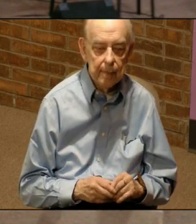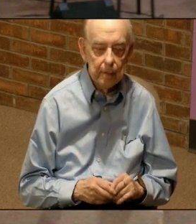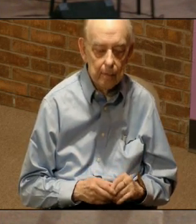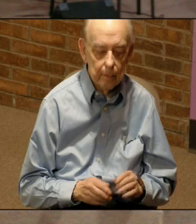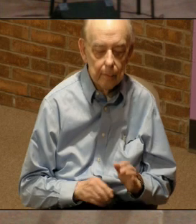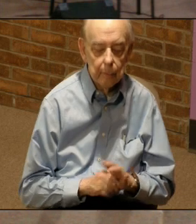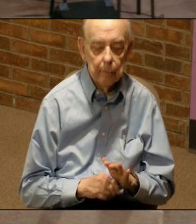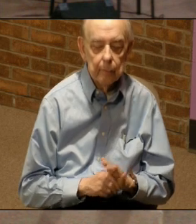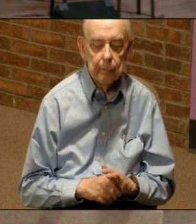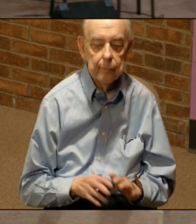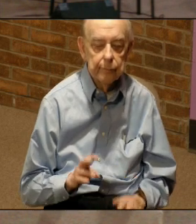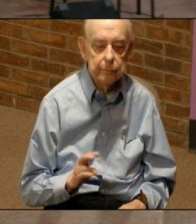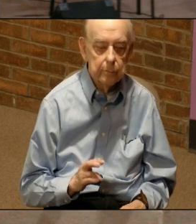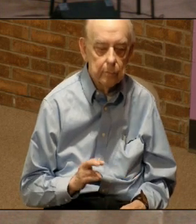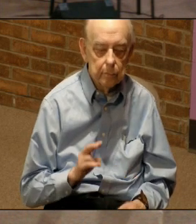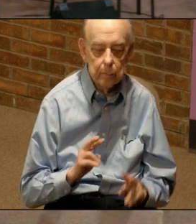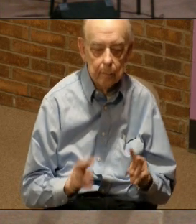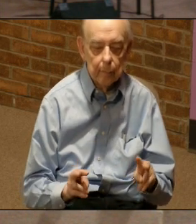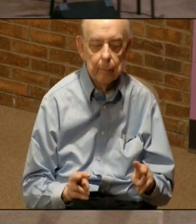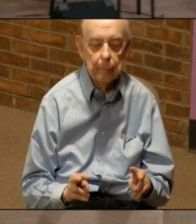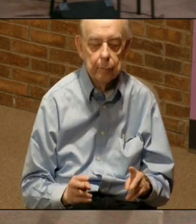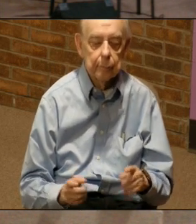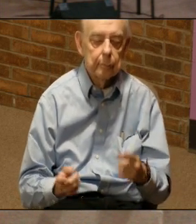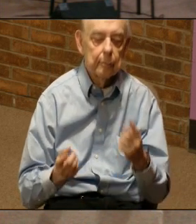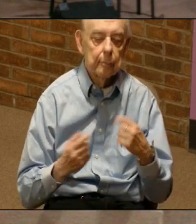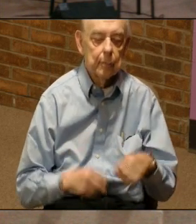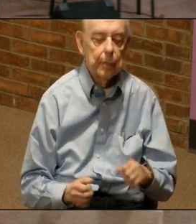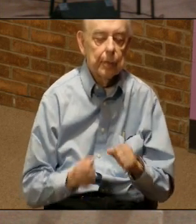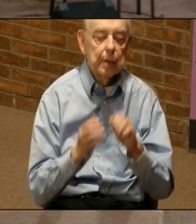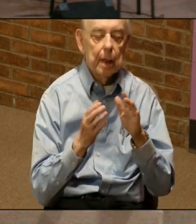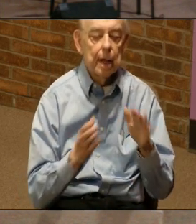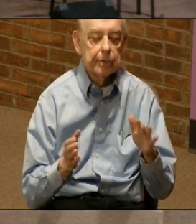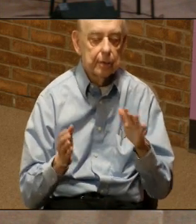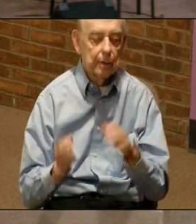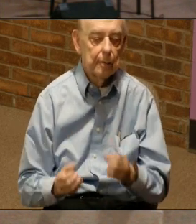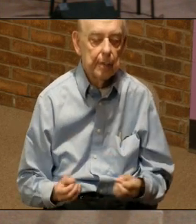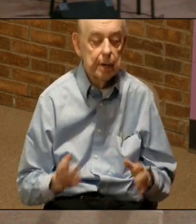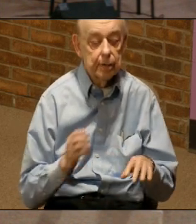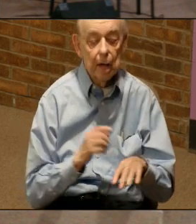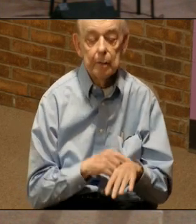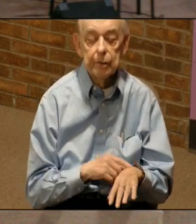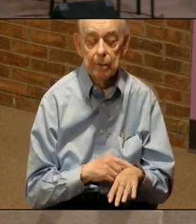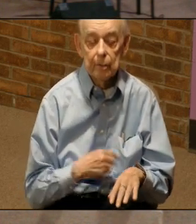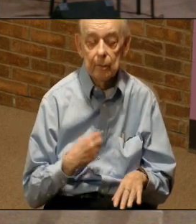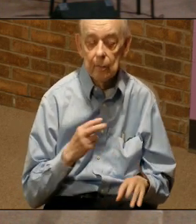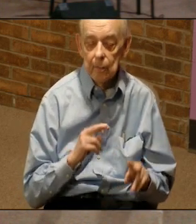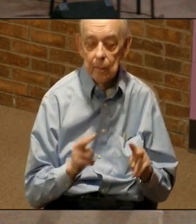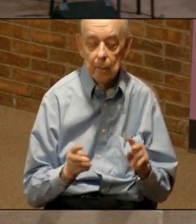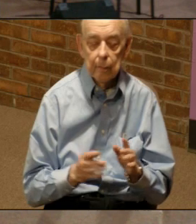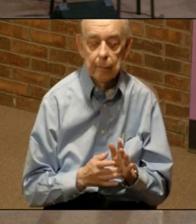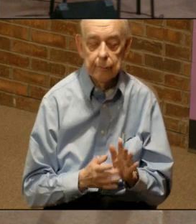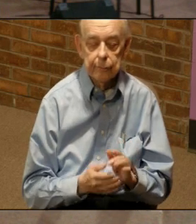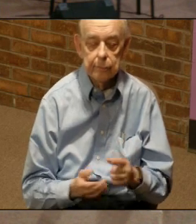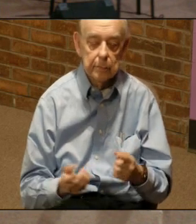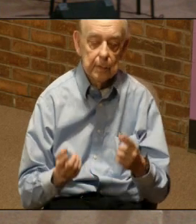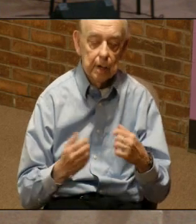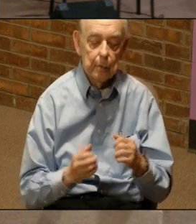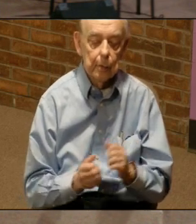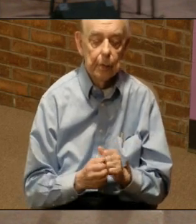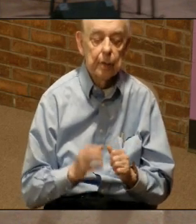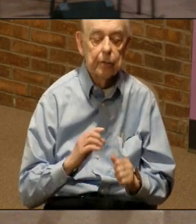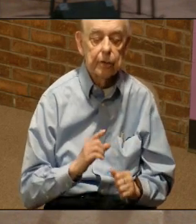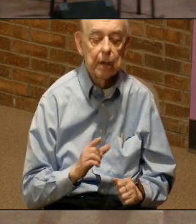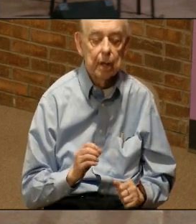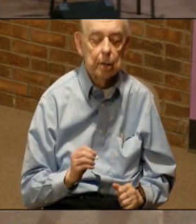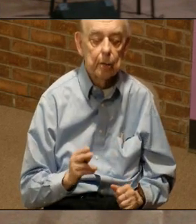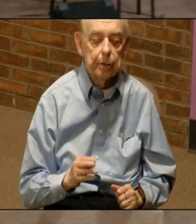in verse number 7, "Behold, he is coming with the clouds." Now, a lot of times when we look at Jesus coming with the clouds,